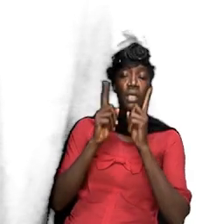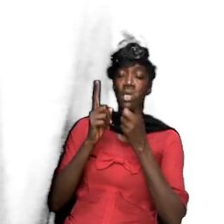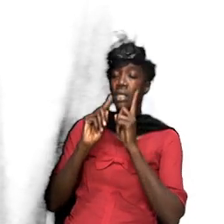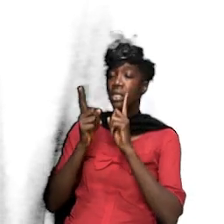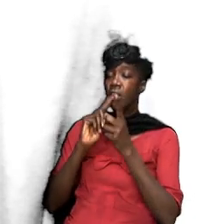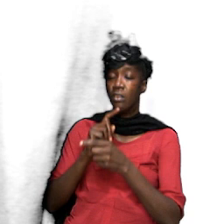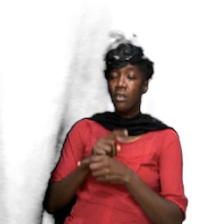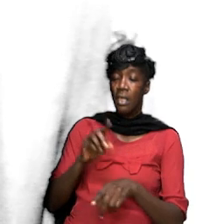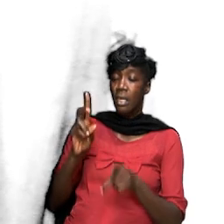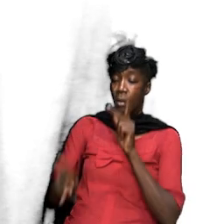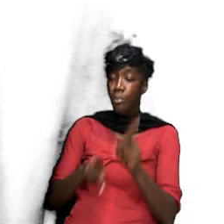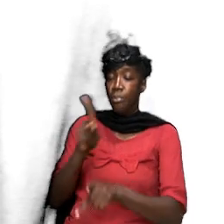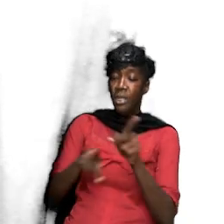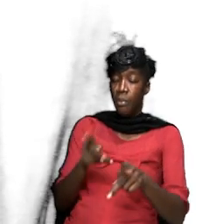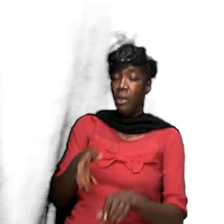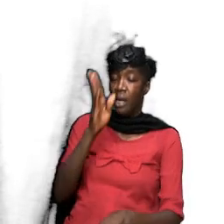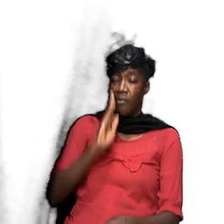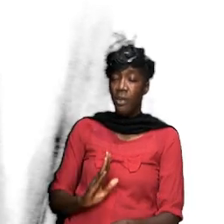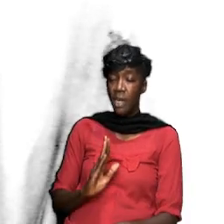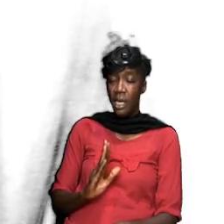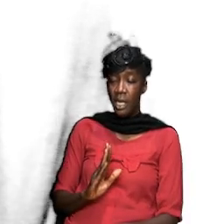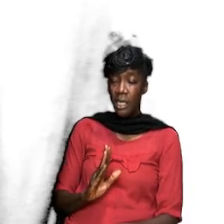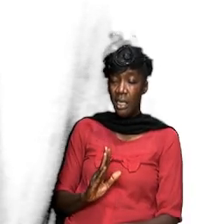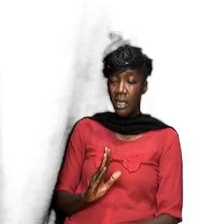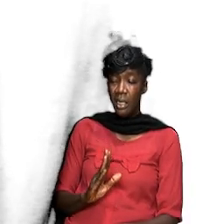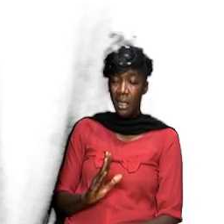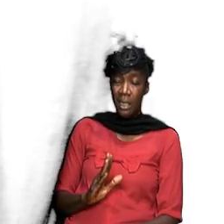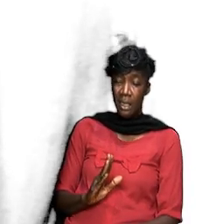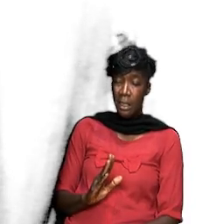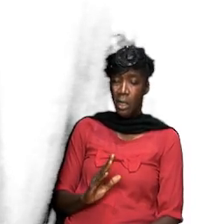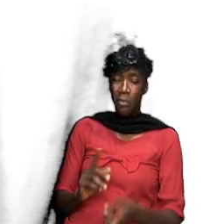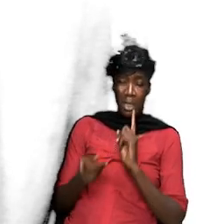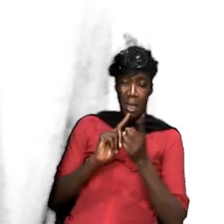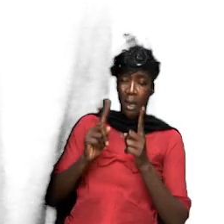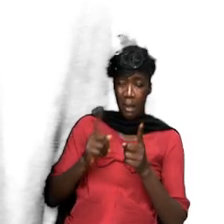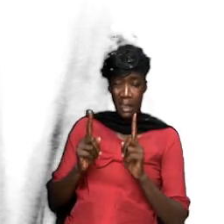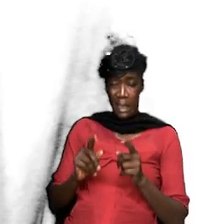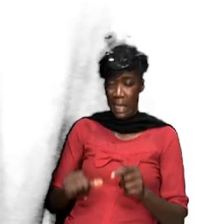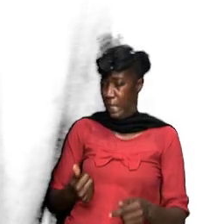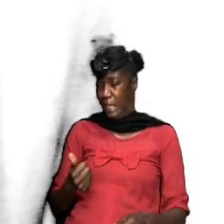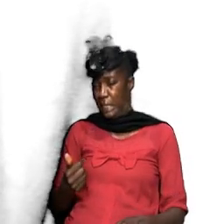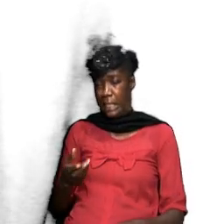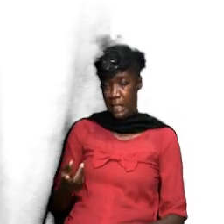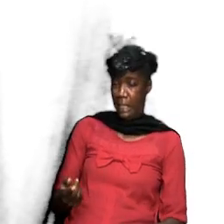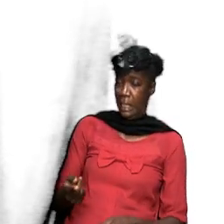As people of God, we tend to pick up the slangs of the world.